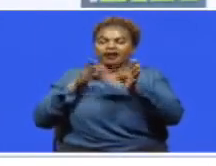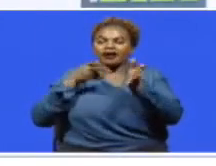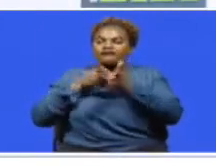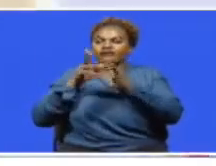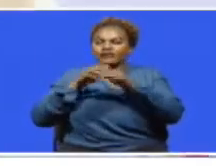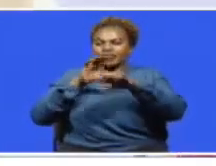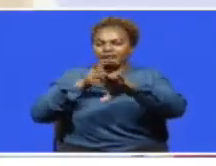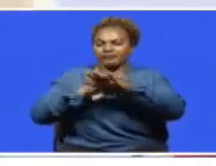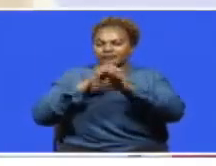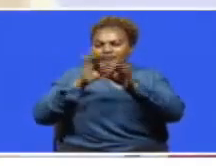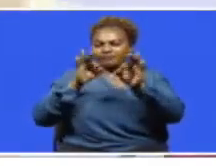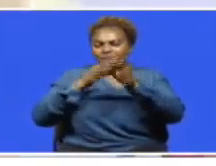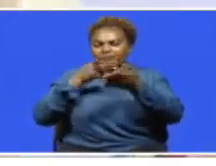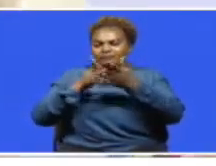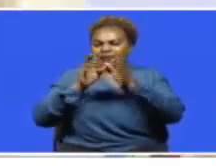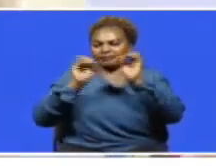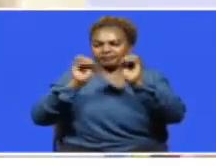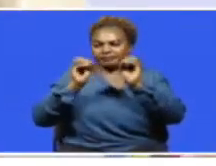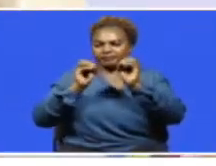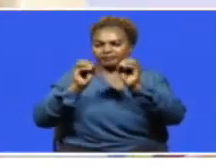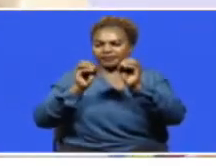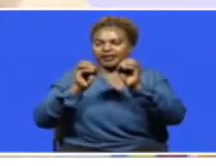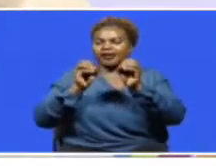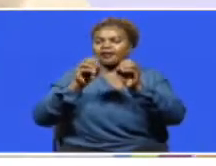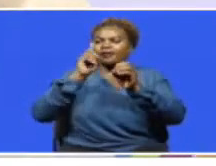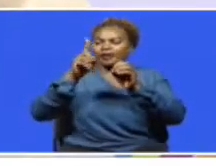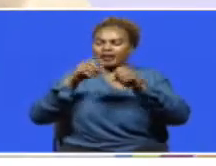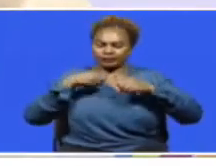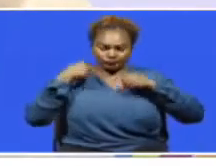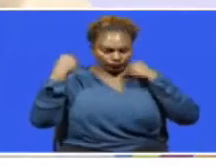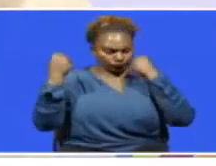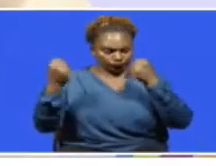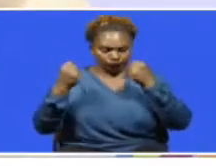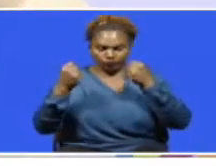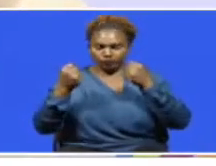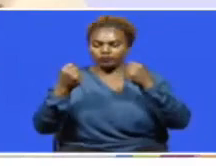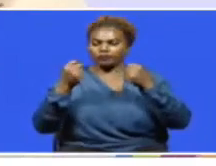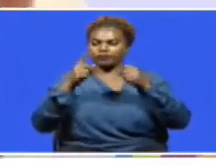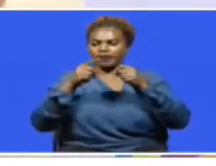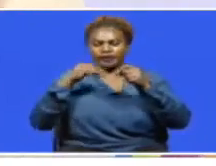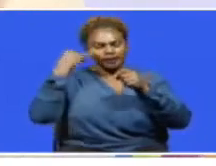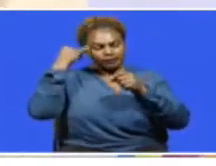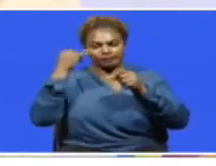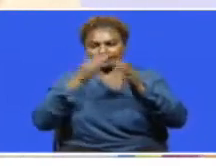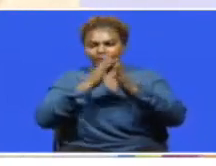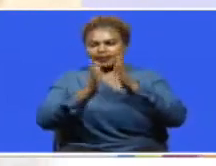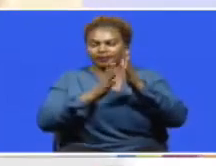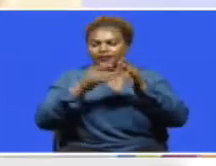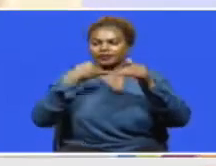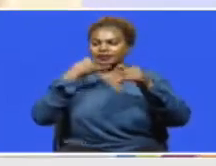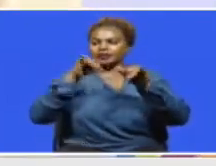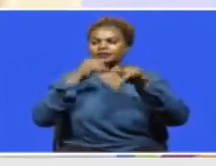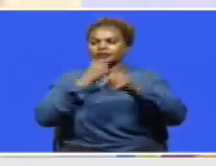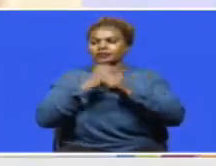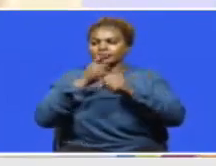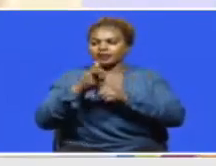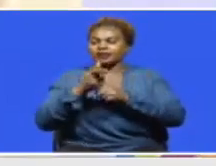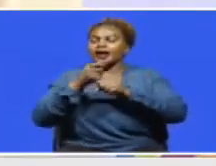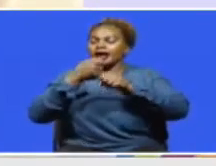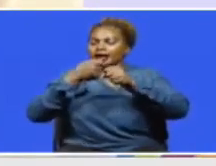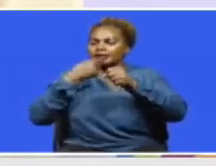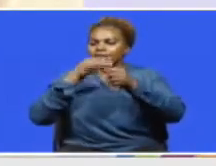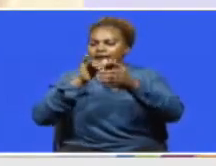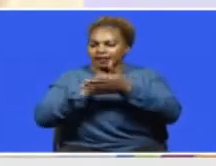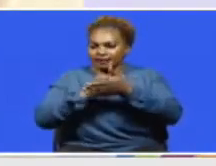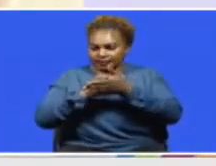free of charge. One of the strong, should I say, innovative points of what we're trying to do here is to